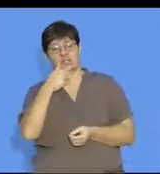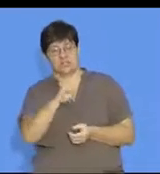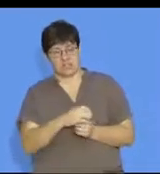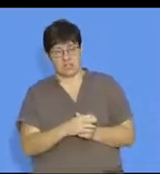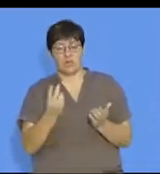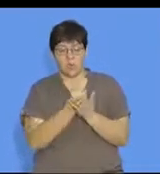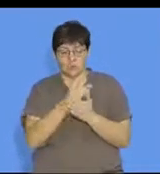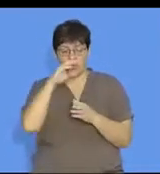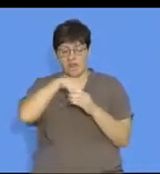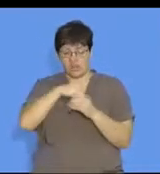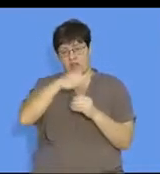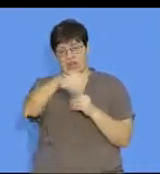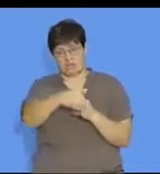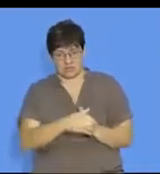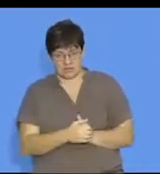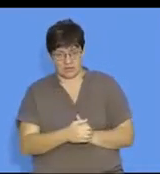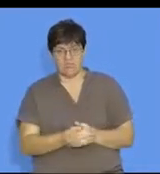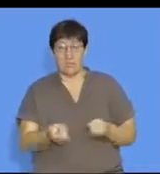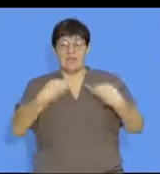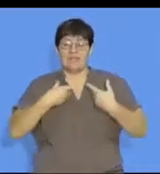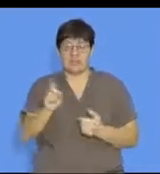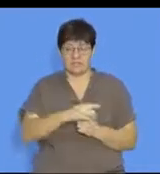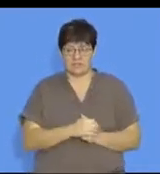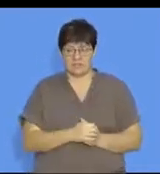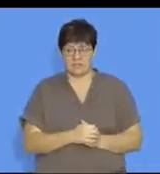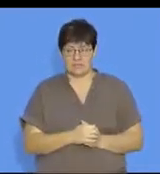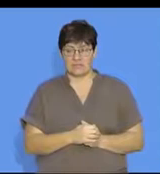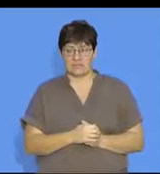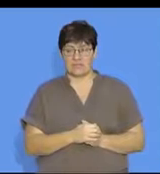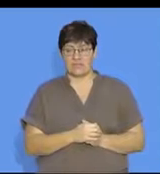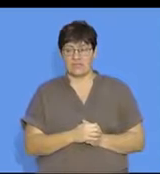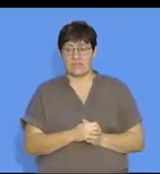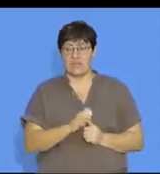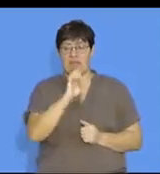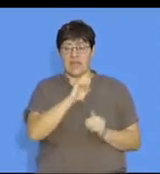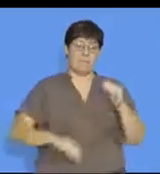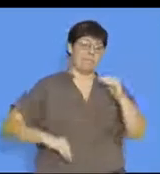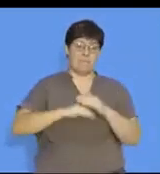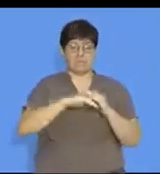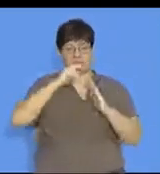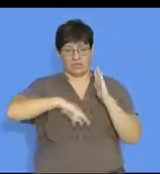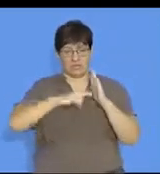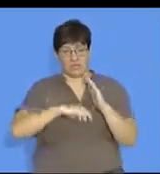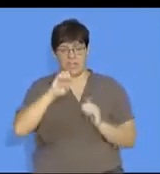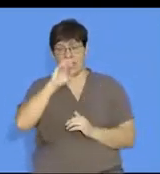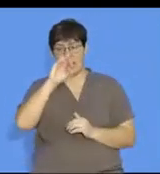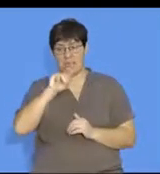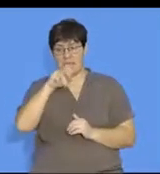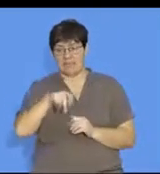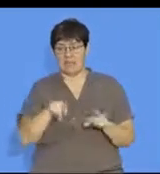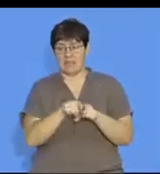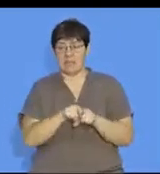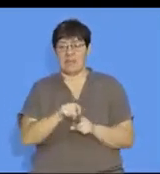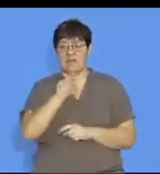voltages in the external circuit and the internal circuit. What does this give us? It actually gives us that this is the maximum reading, which